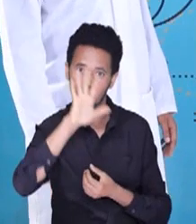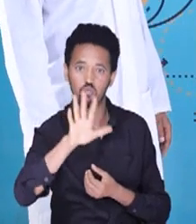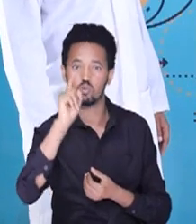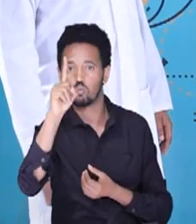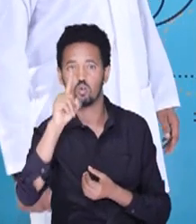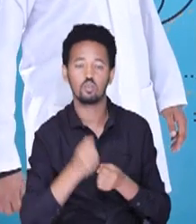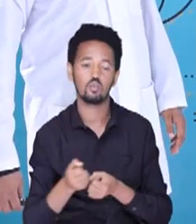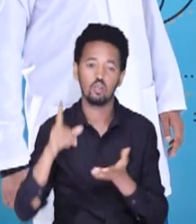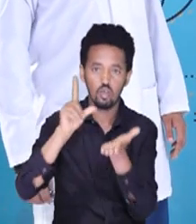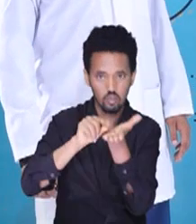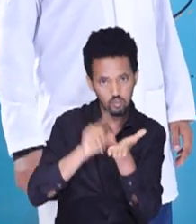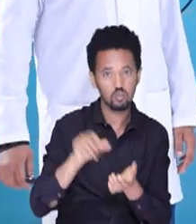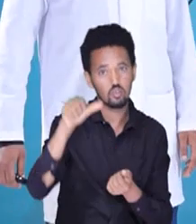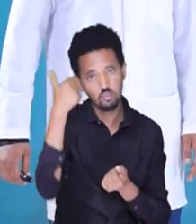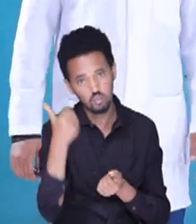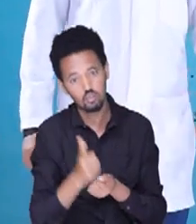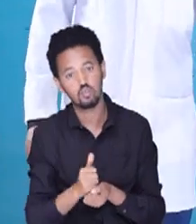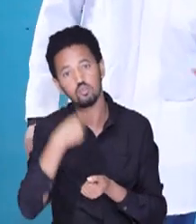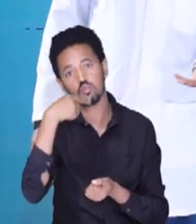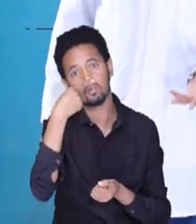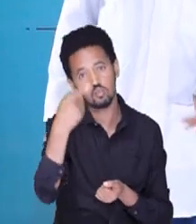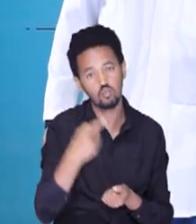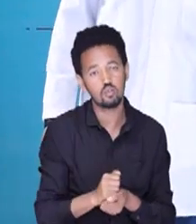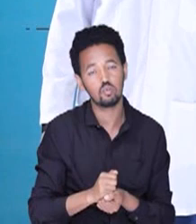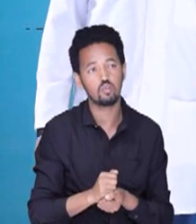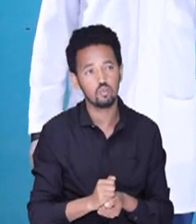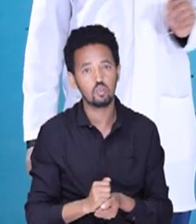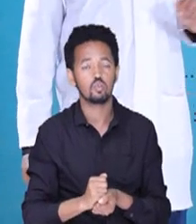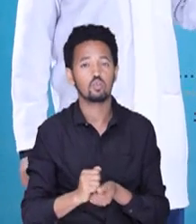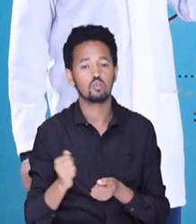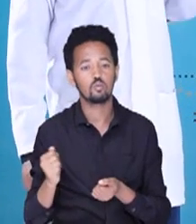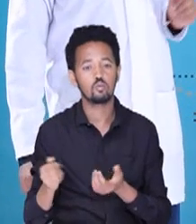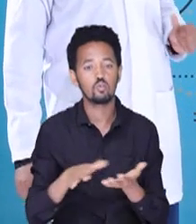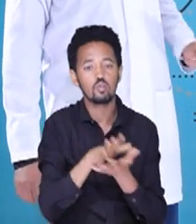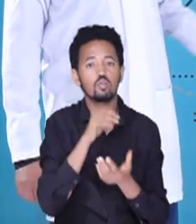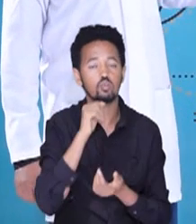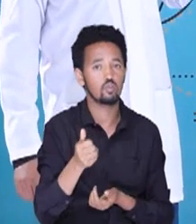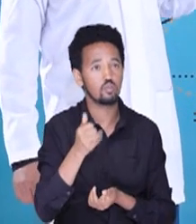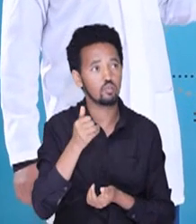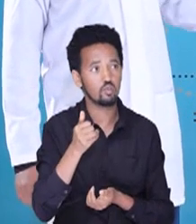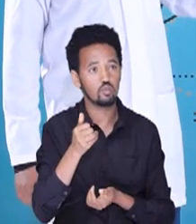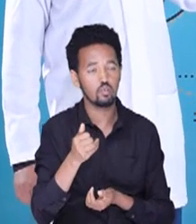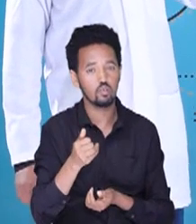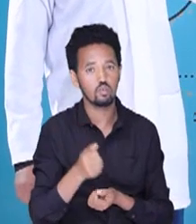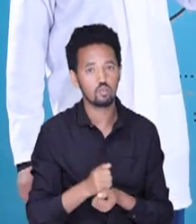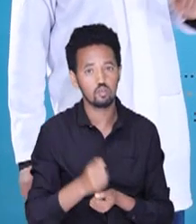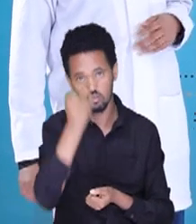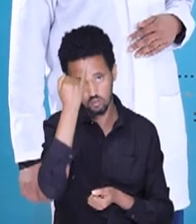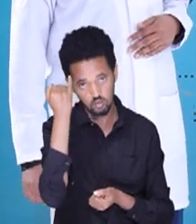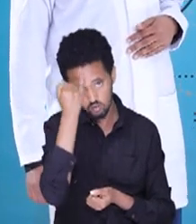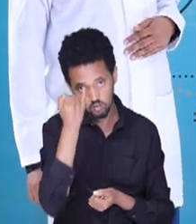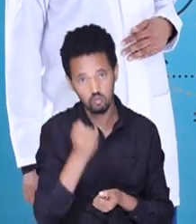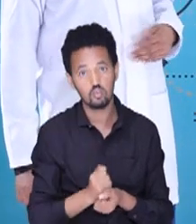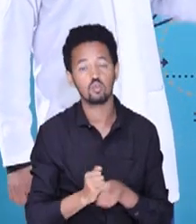1751 AD. The other one, Caesar Beceria. The origin of this was Italy, an Italian who wanted to